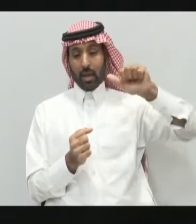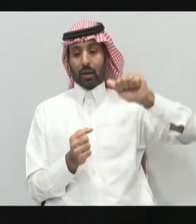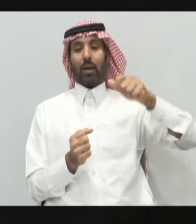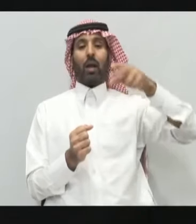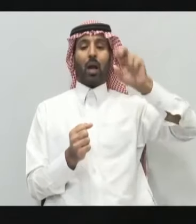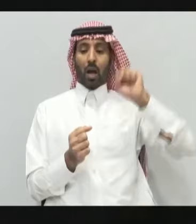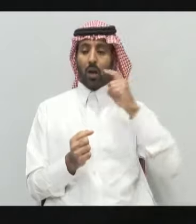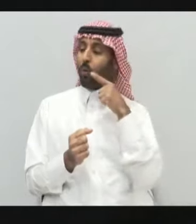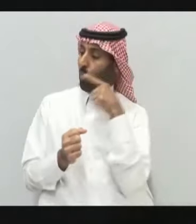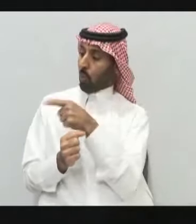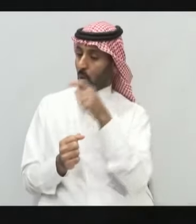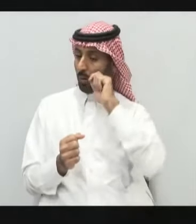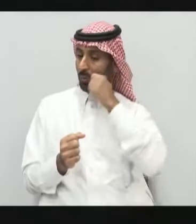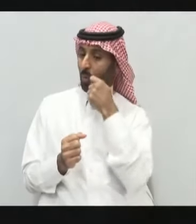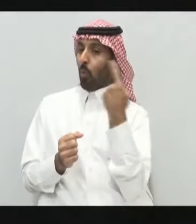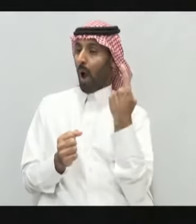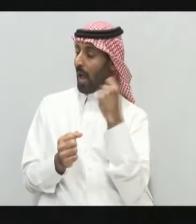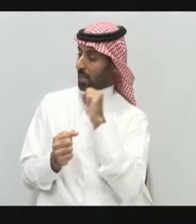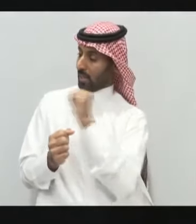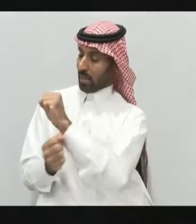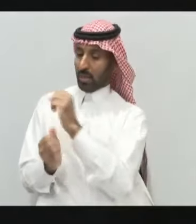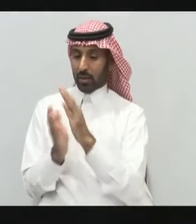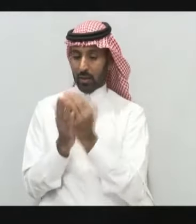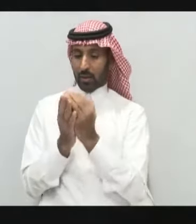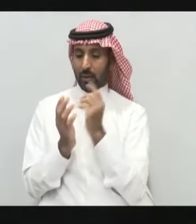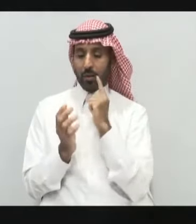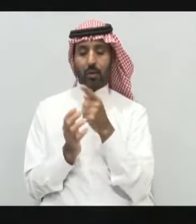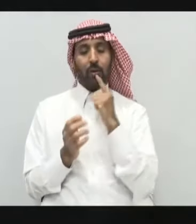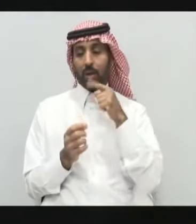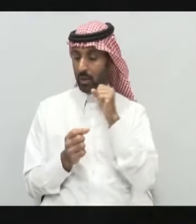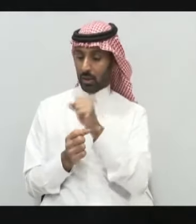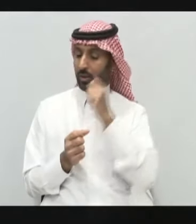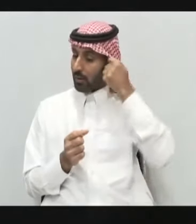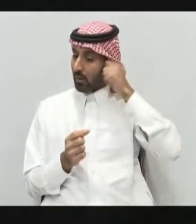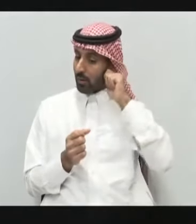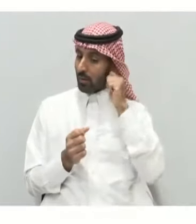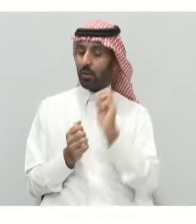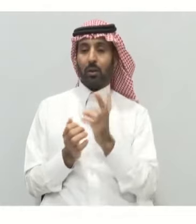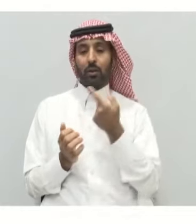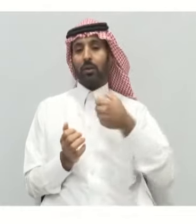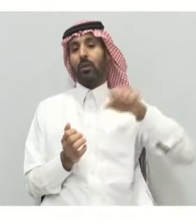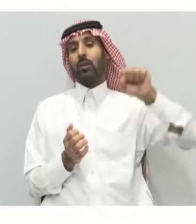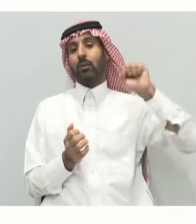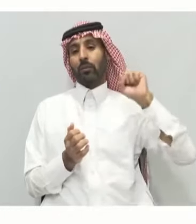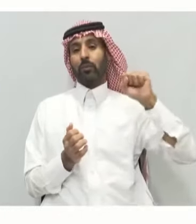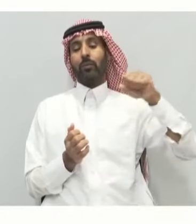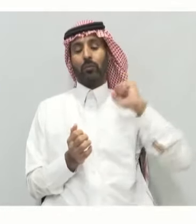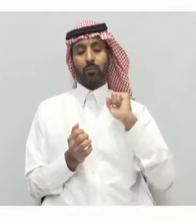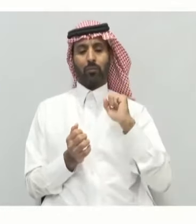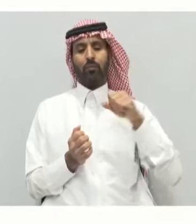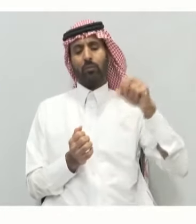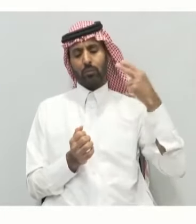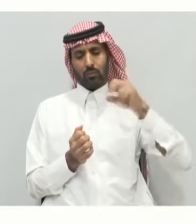book. He has a brother. He has a car. So the first three verb here, we call